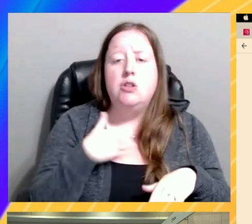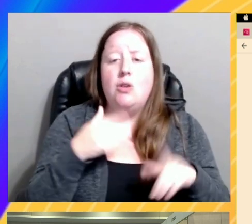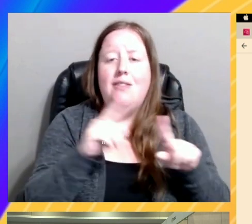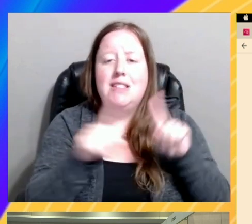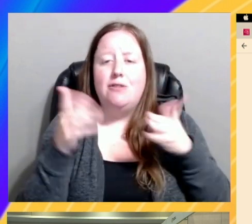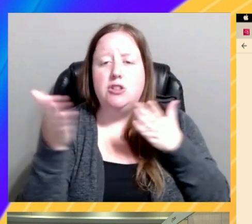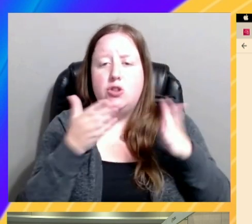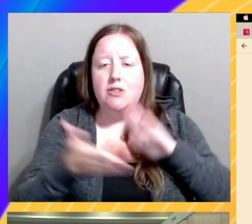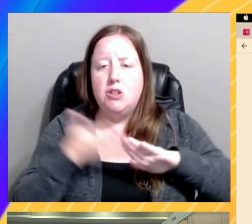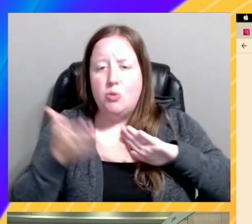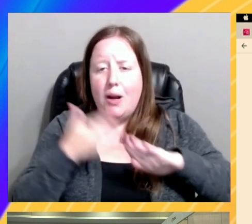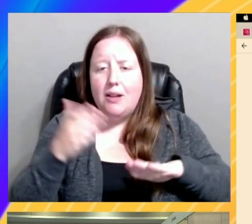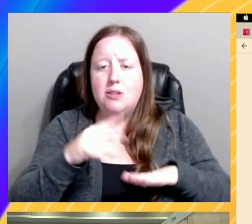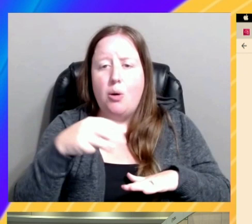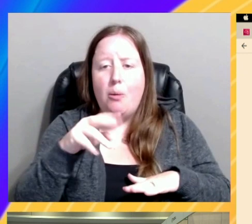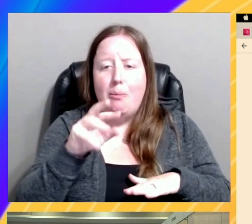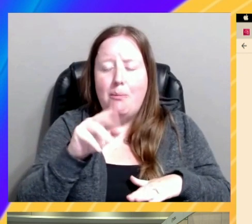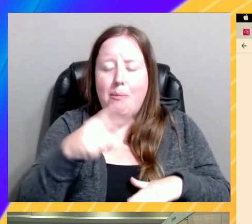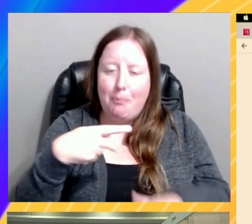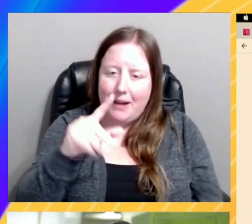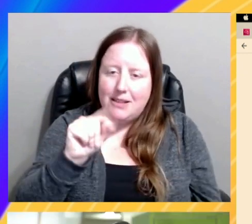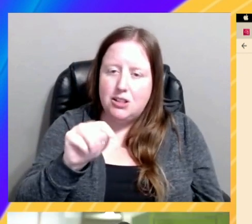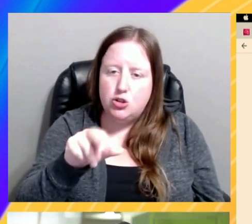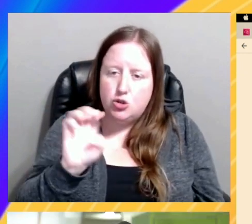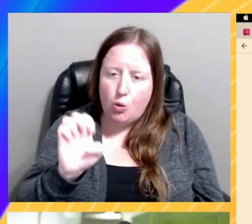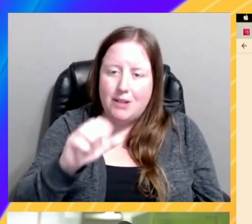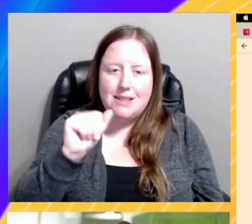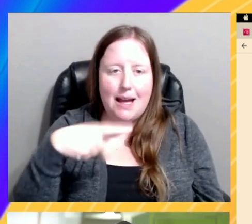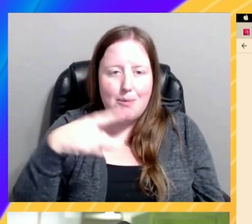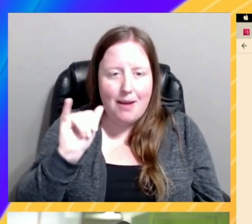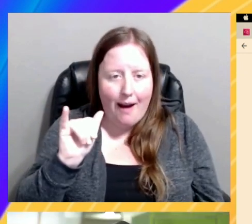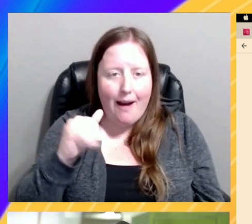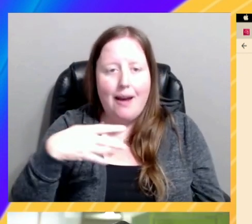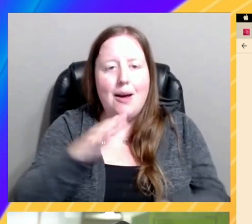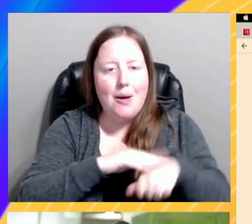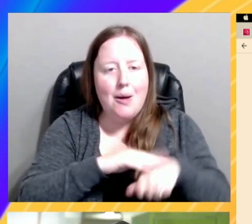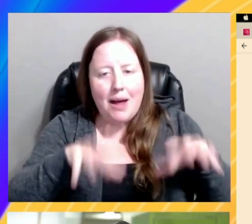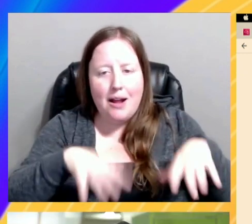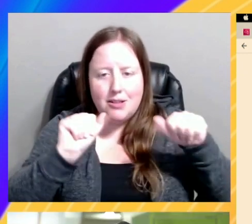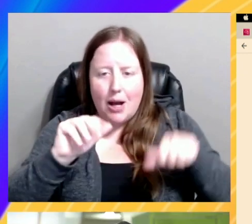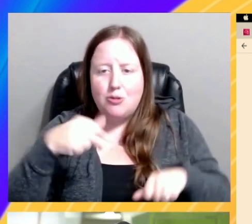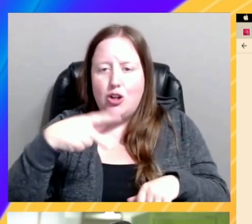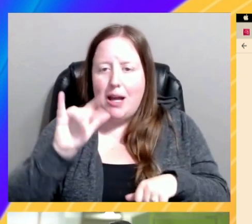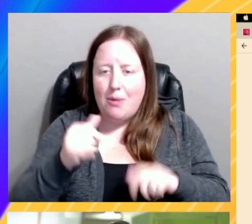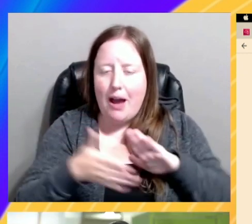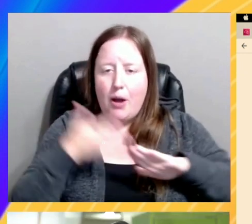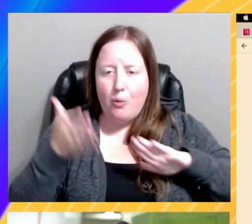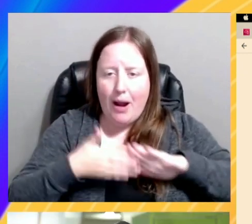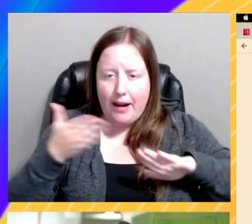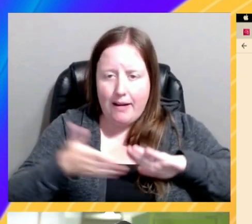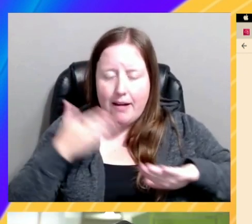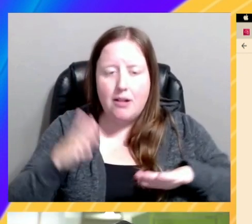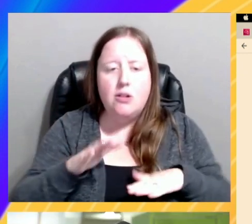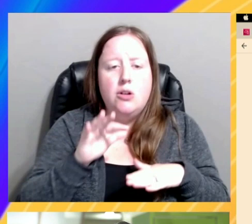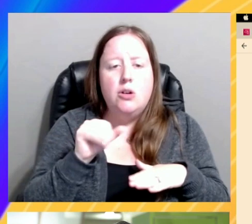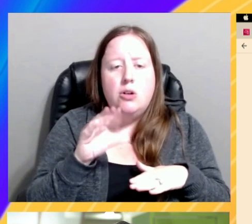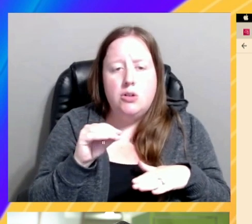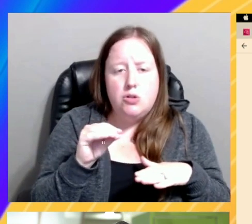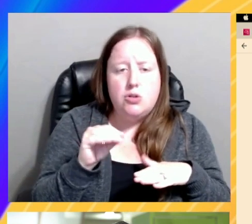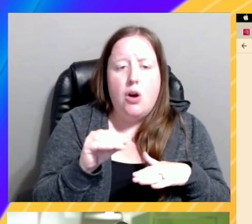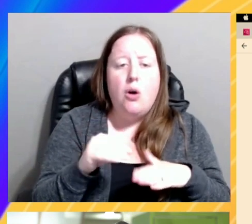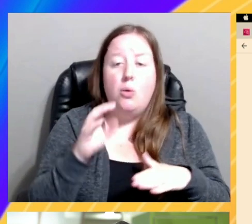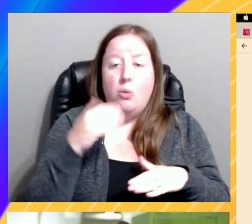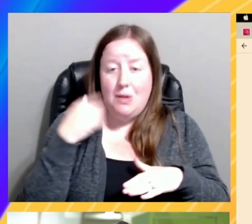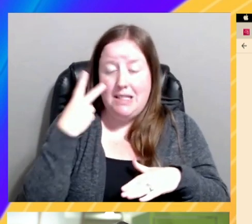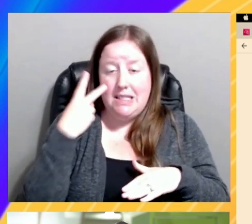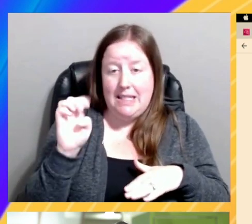pet search API that's running. There's a pet adoptions API that's running. So some of them are on EKS clusters, some of them are on ECS. So whenever